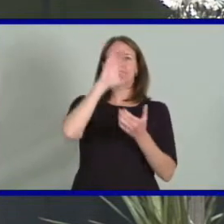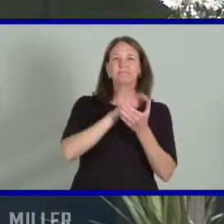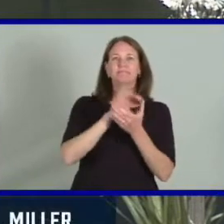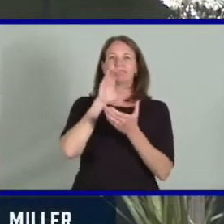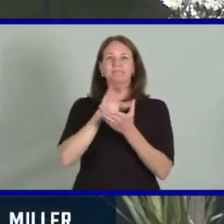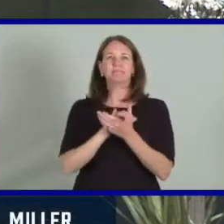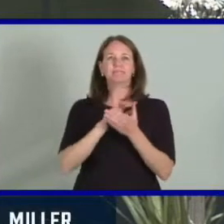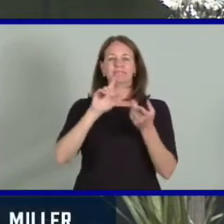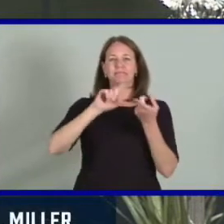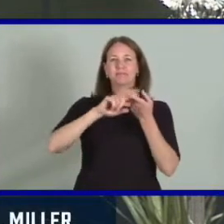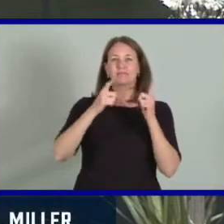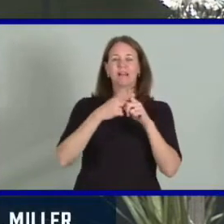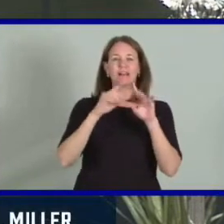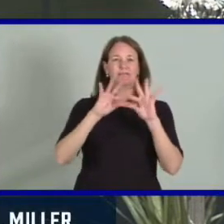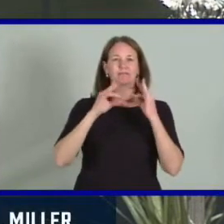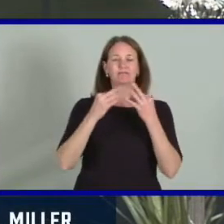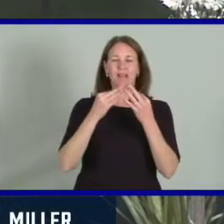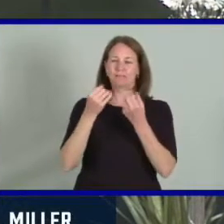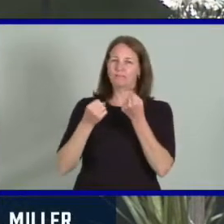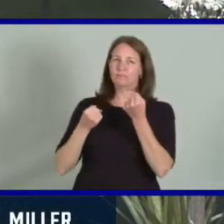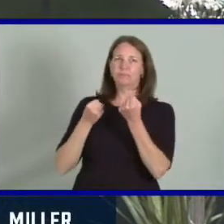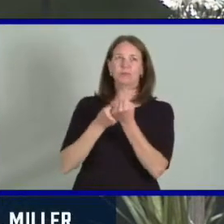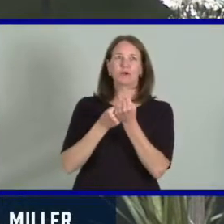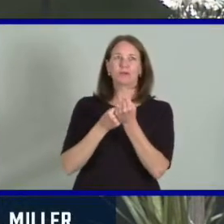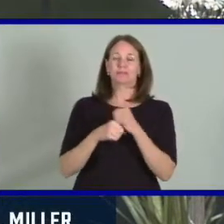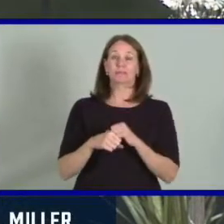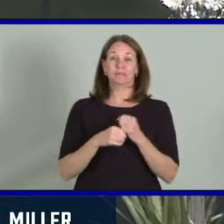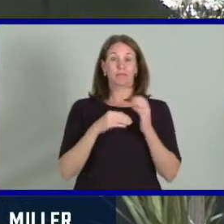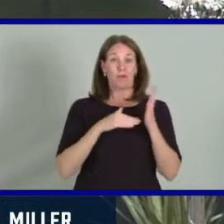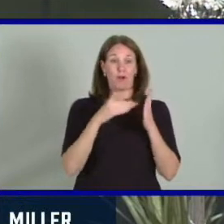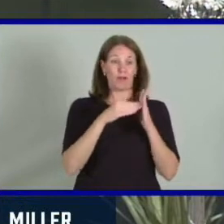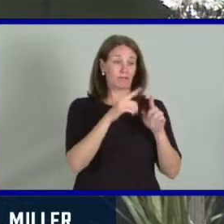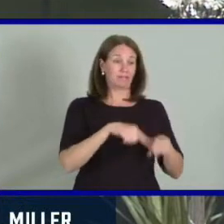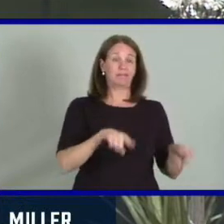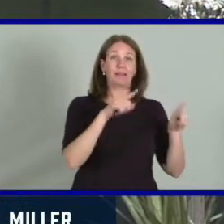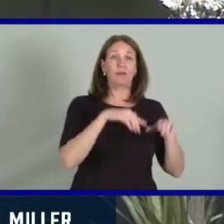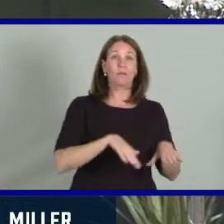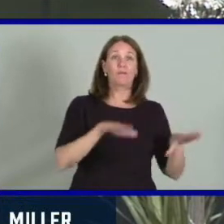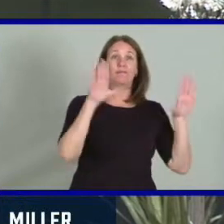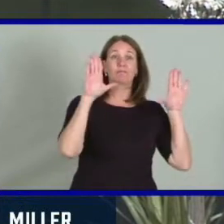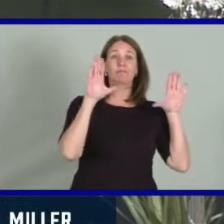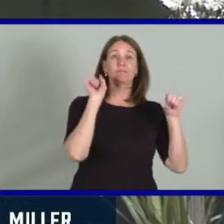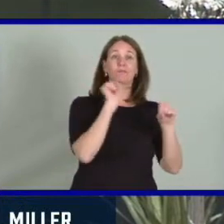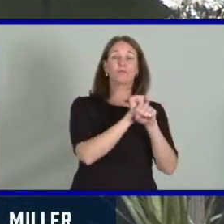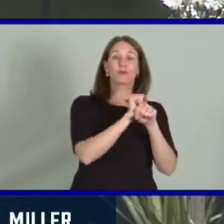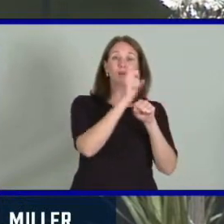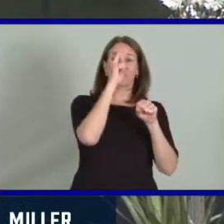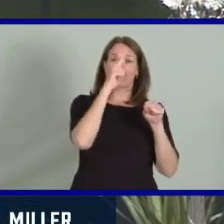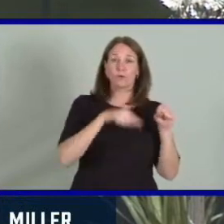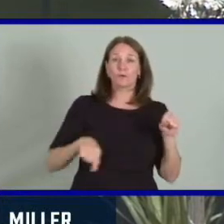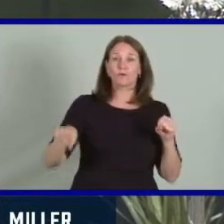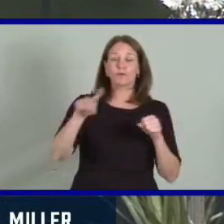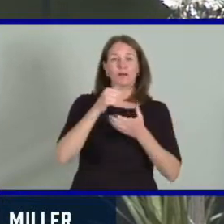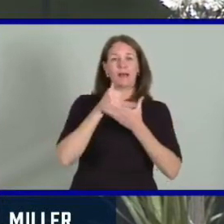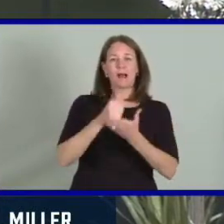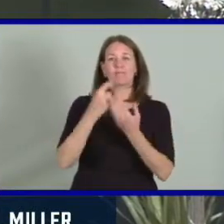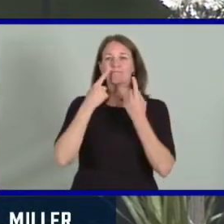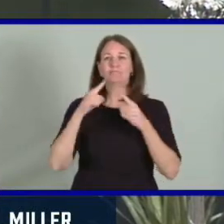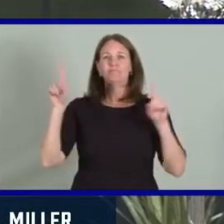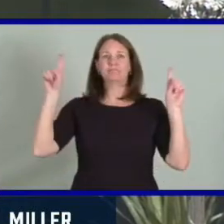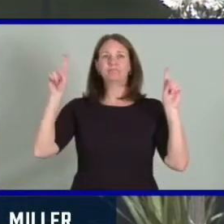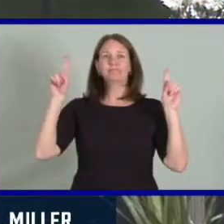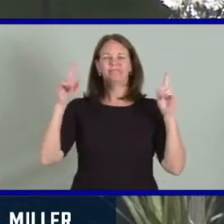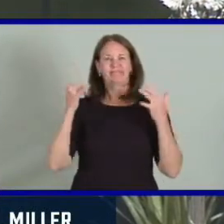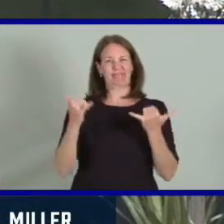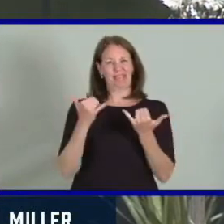and other loved ones. In many cases, they've worked and sacrificed much to achieve your dream. So it's